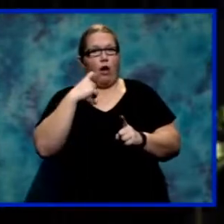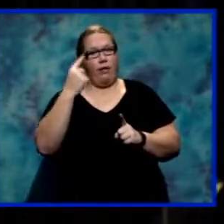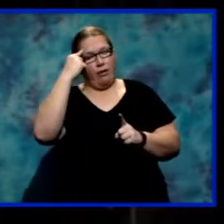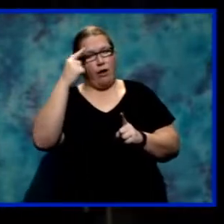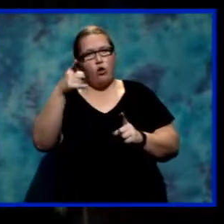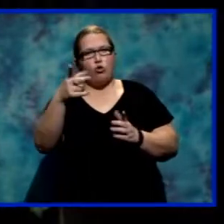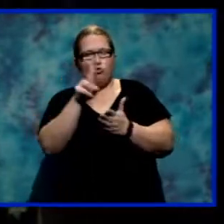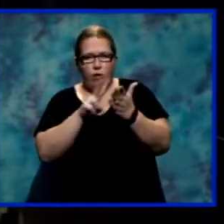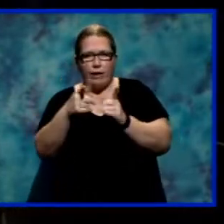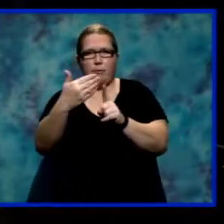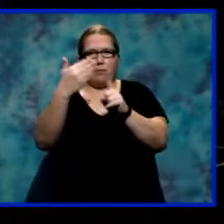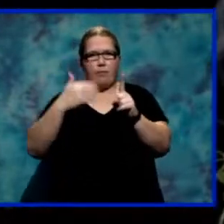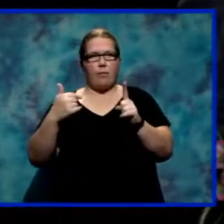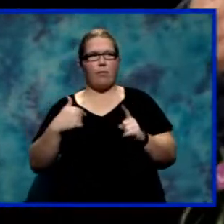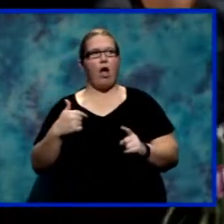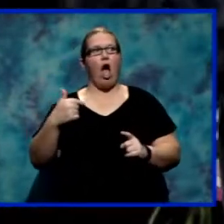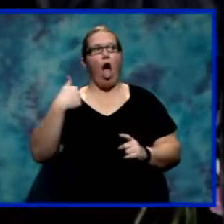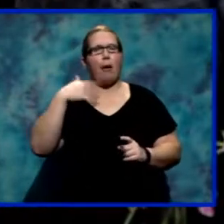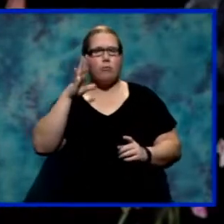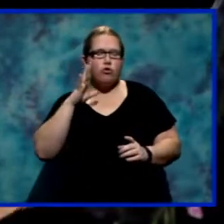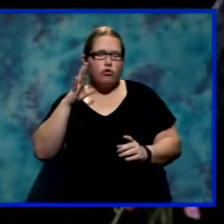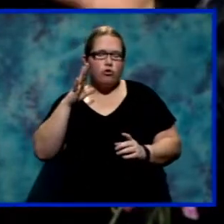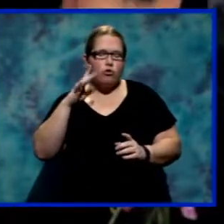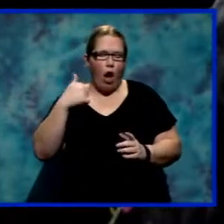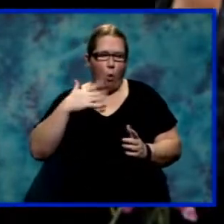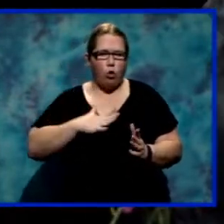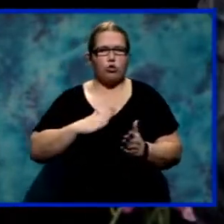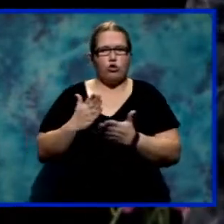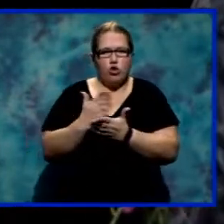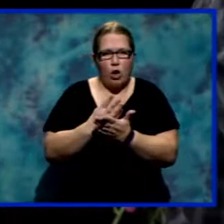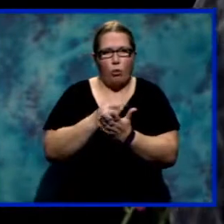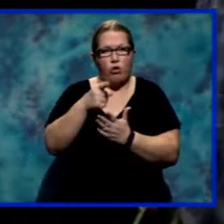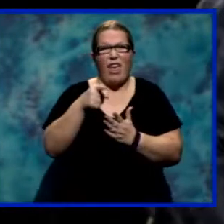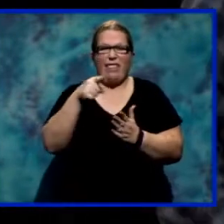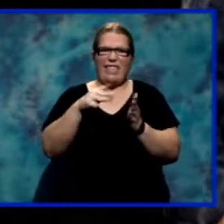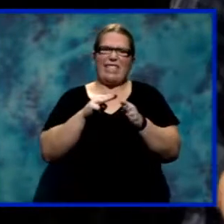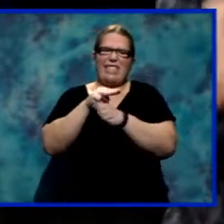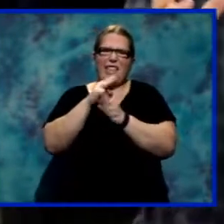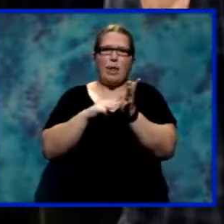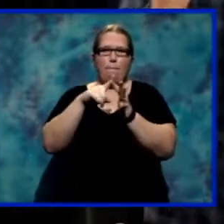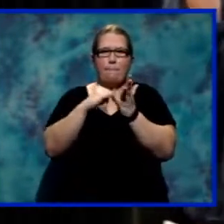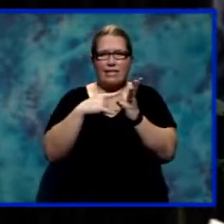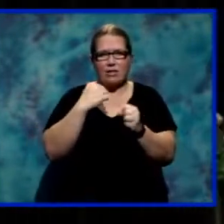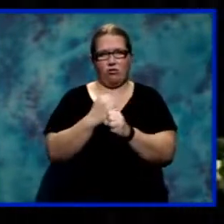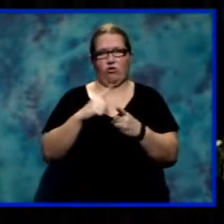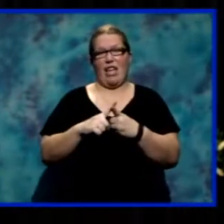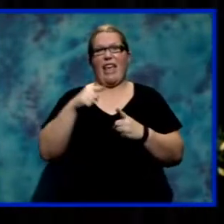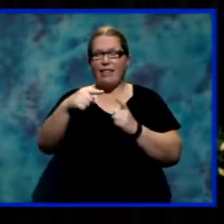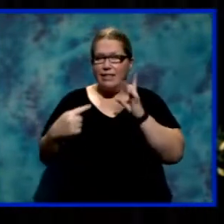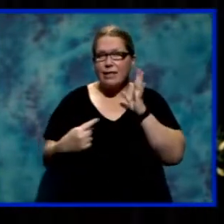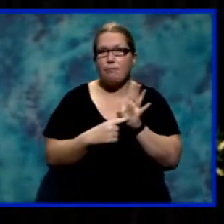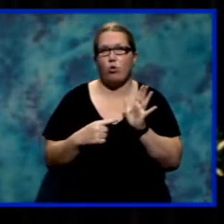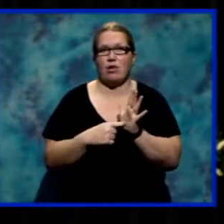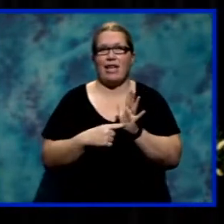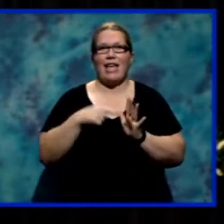I'm preaching them. I'm sharing this with you because of the message that I'm preaching. This is the key. This is why